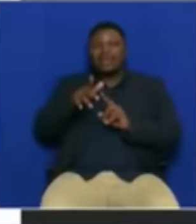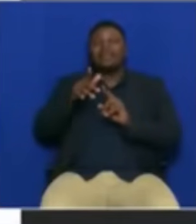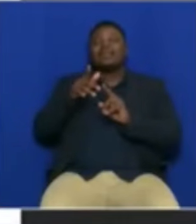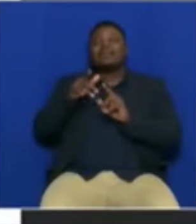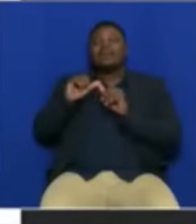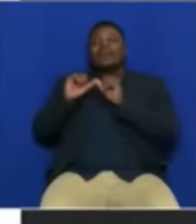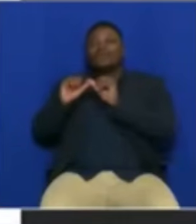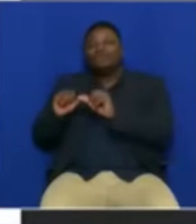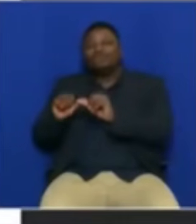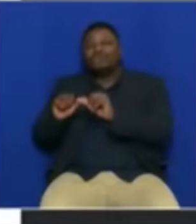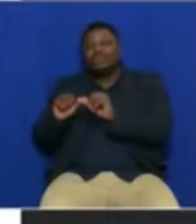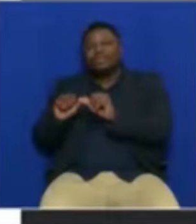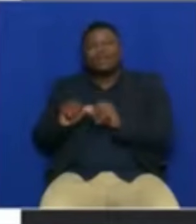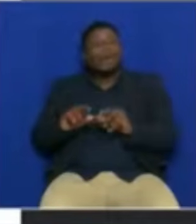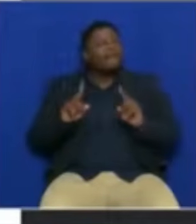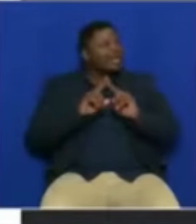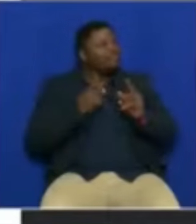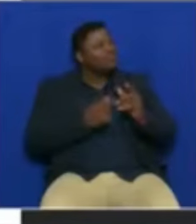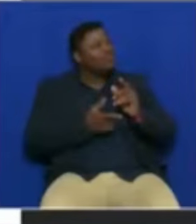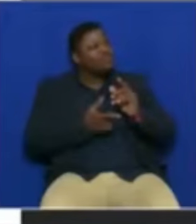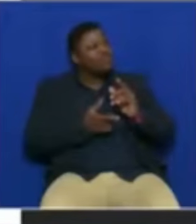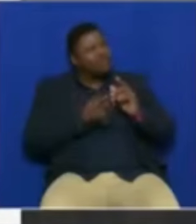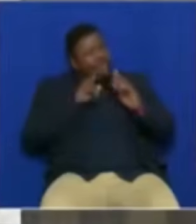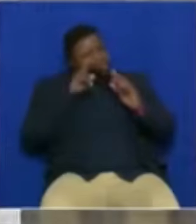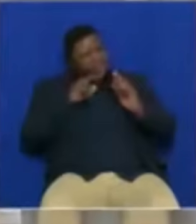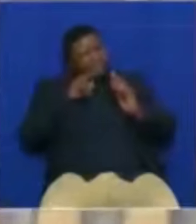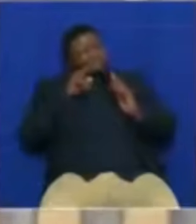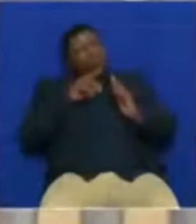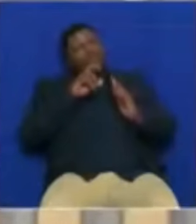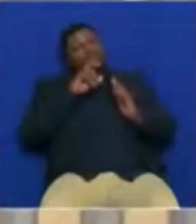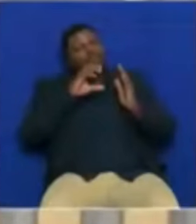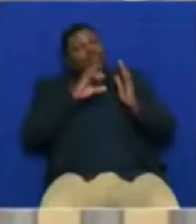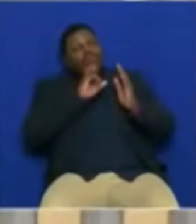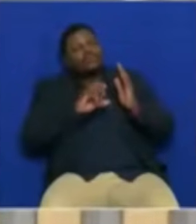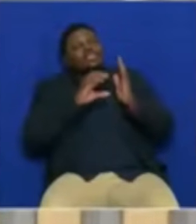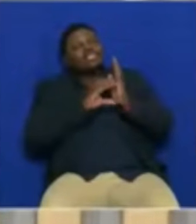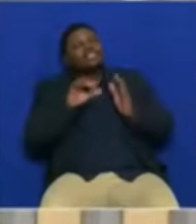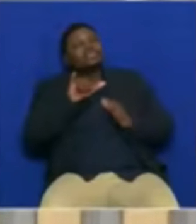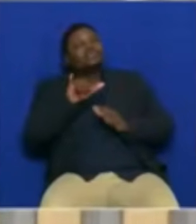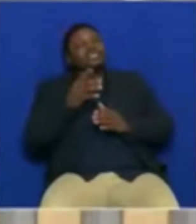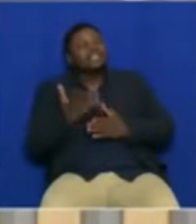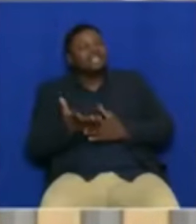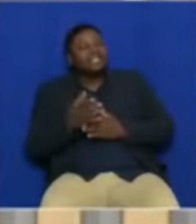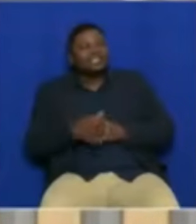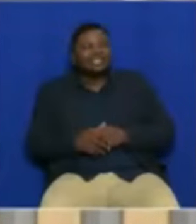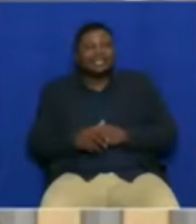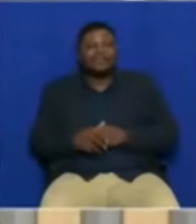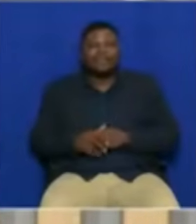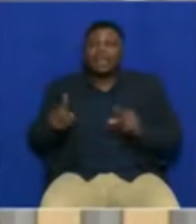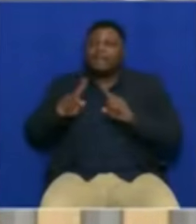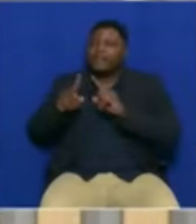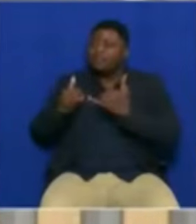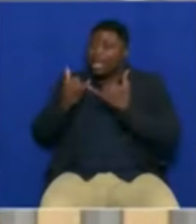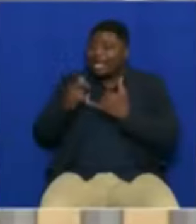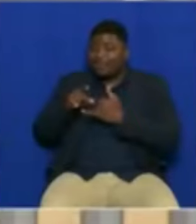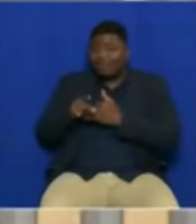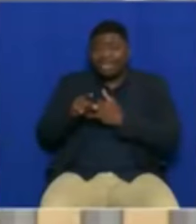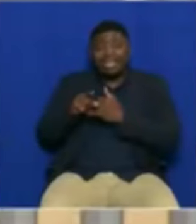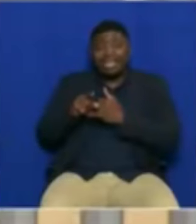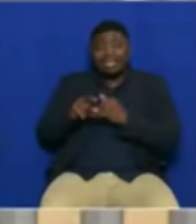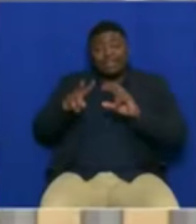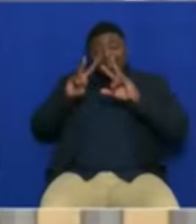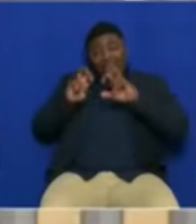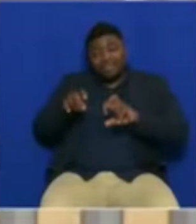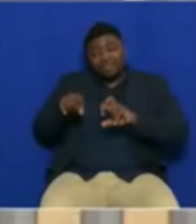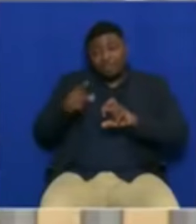with the current investigation that's there, that we're conducting, and these other implicated